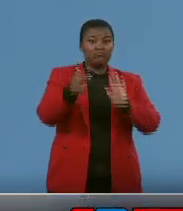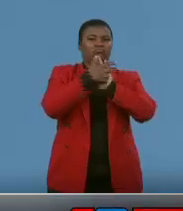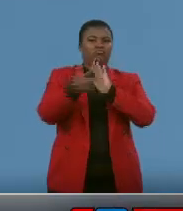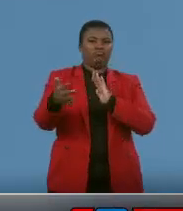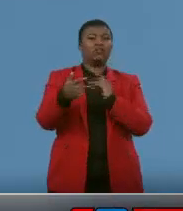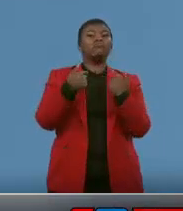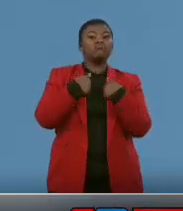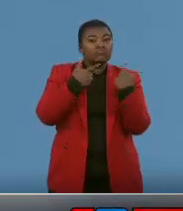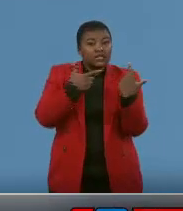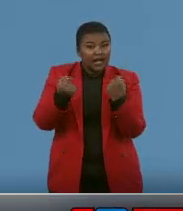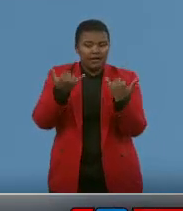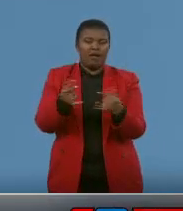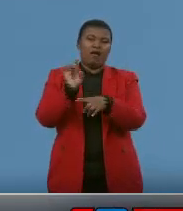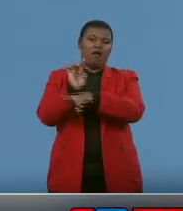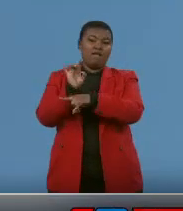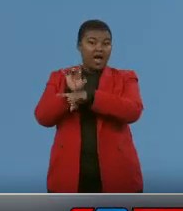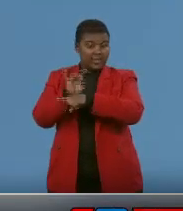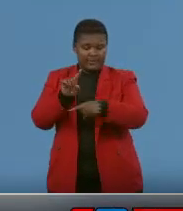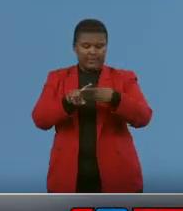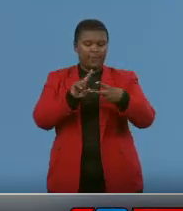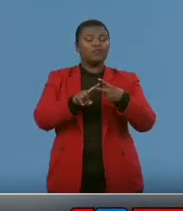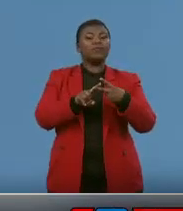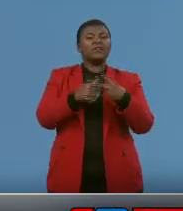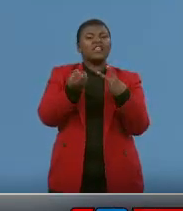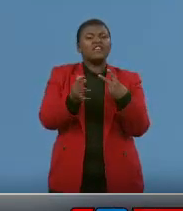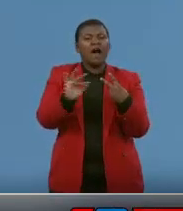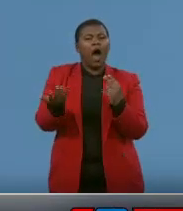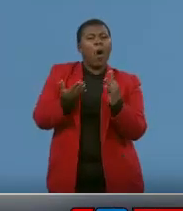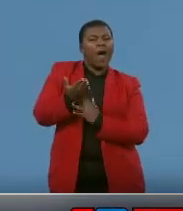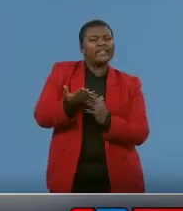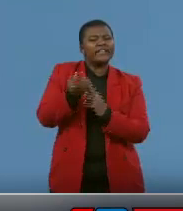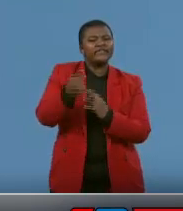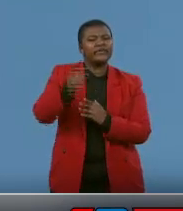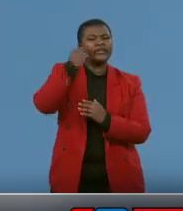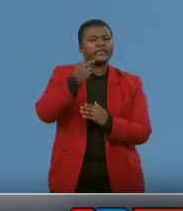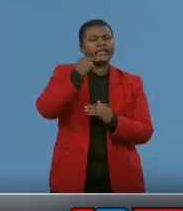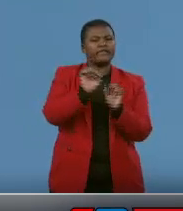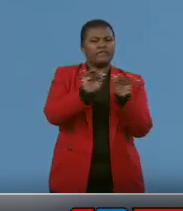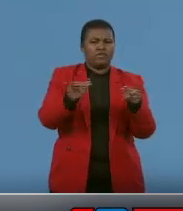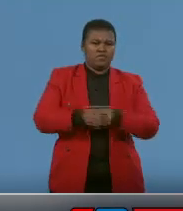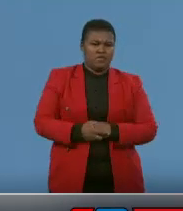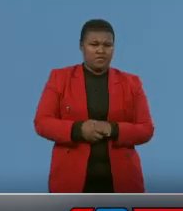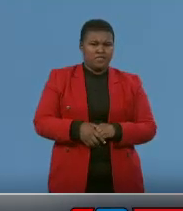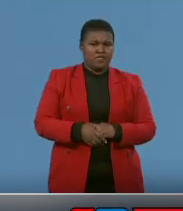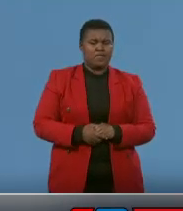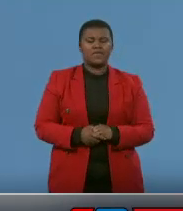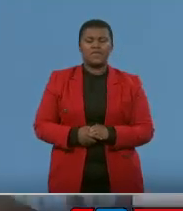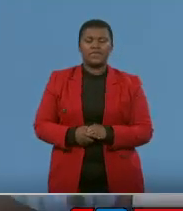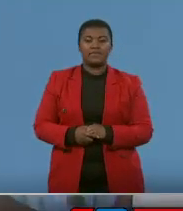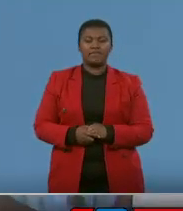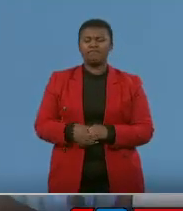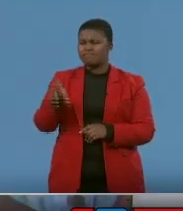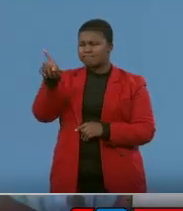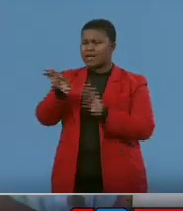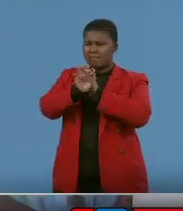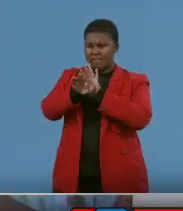can actually now advise and how to provide accessibility better, especially in the media space. I want to talk about that